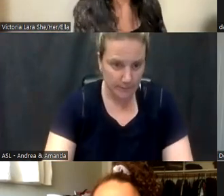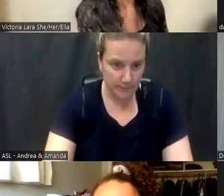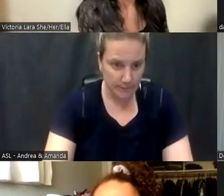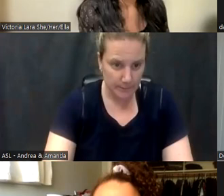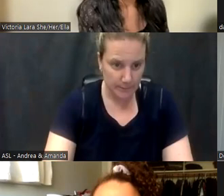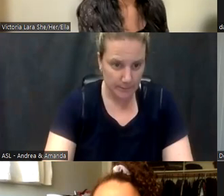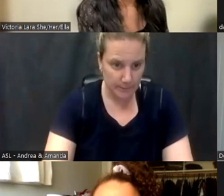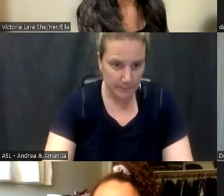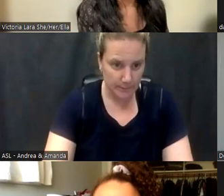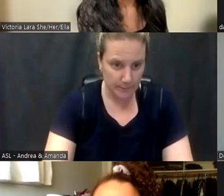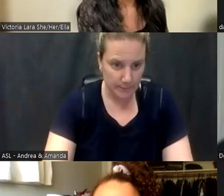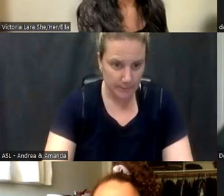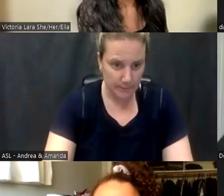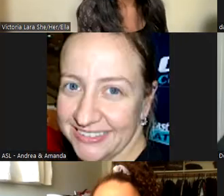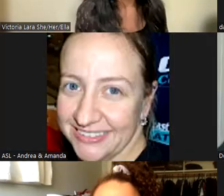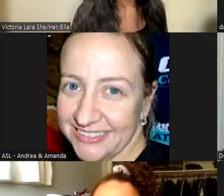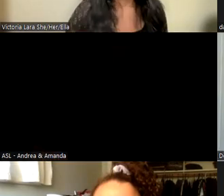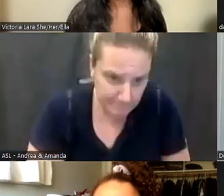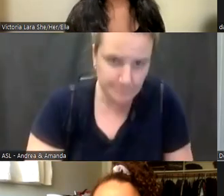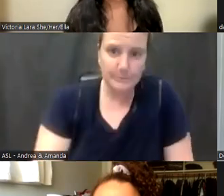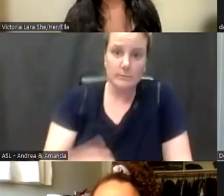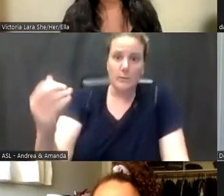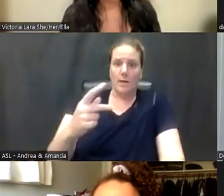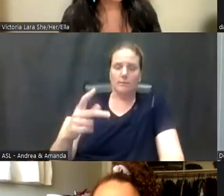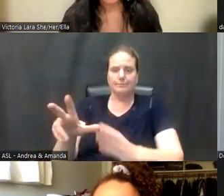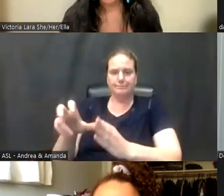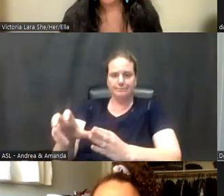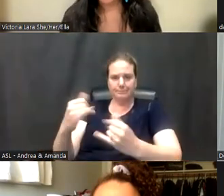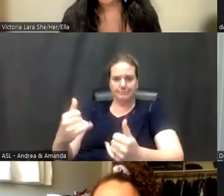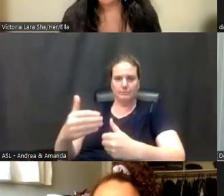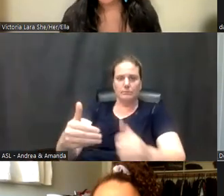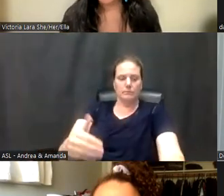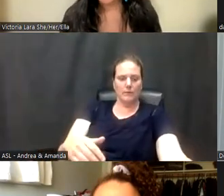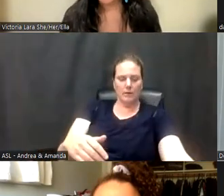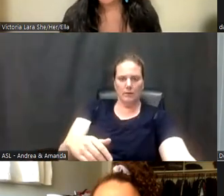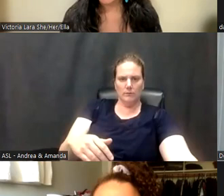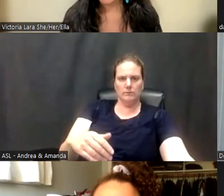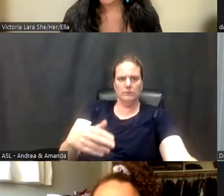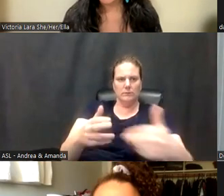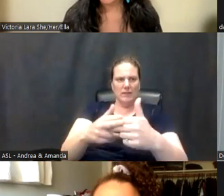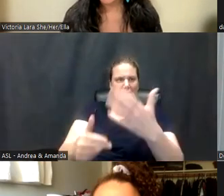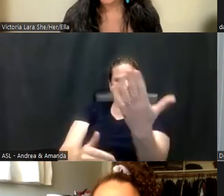Thank you. Let's go to slide number 15.